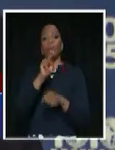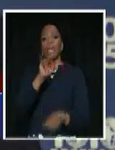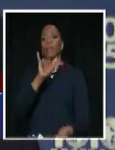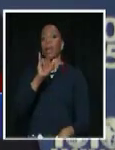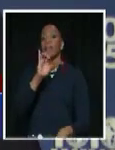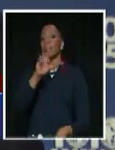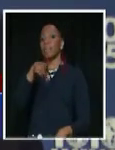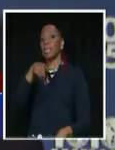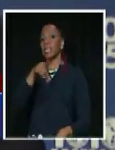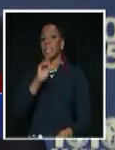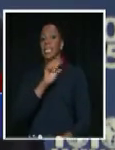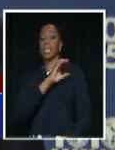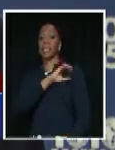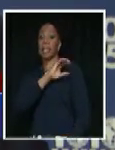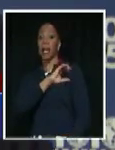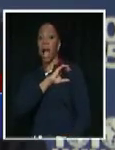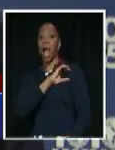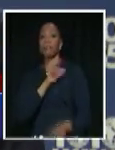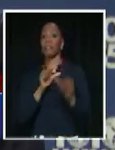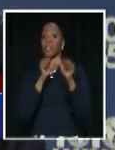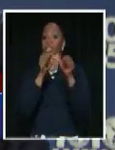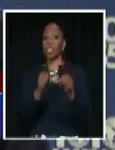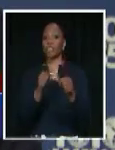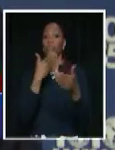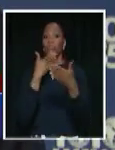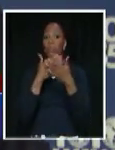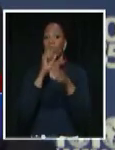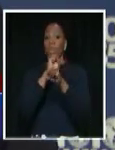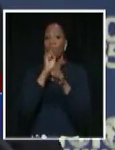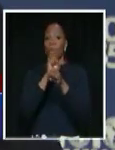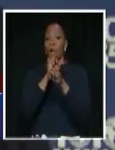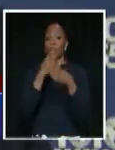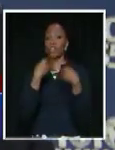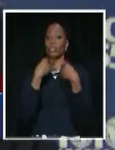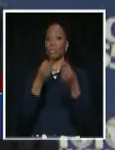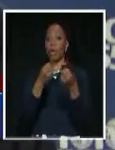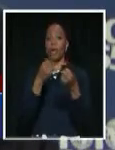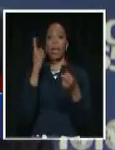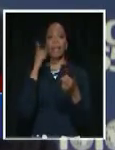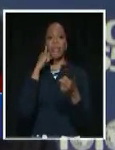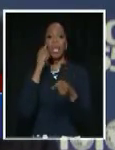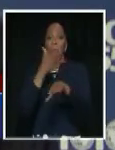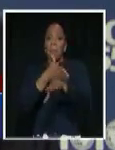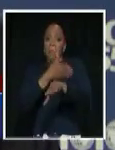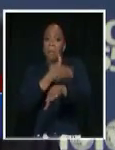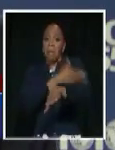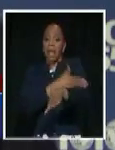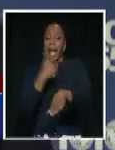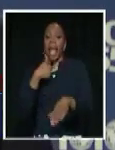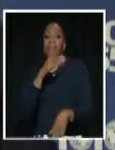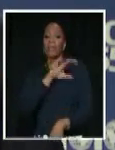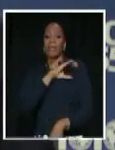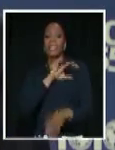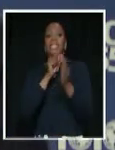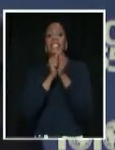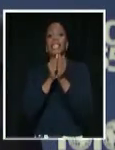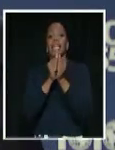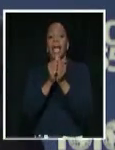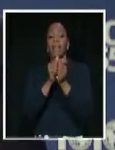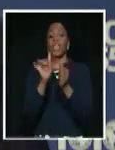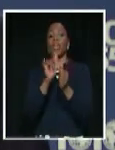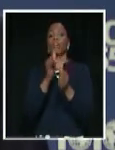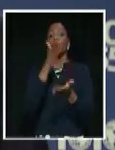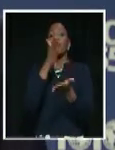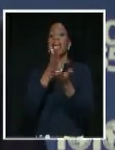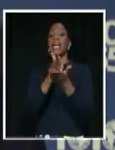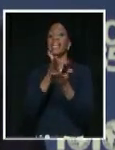NYPD, and we want to keep that going strong. I believe we can do it even better. We bring police and community back together by ending the overuse of stop and